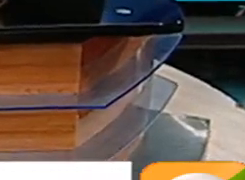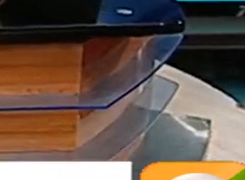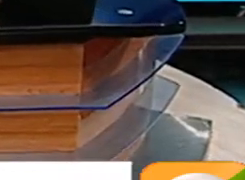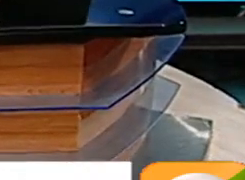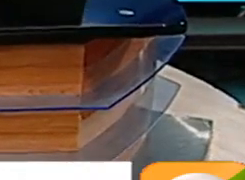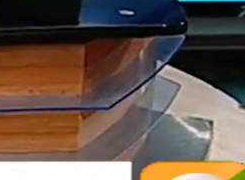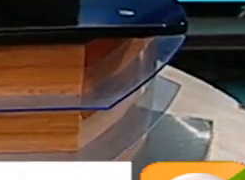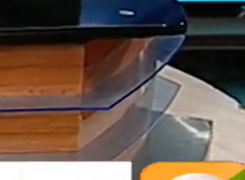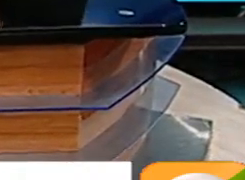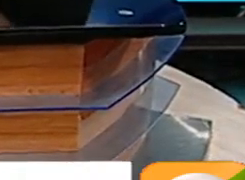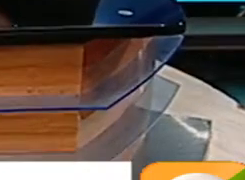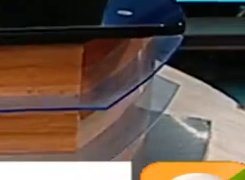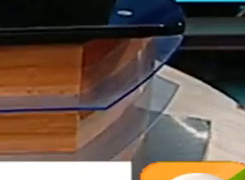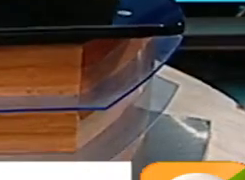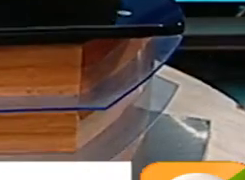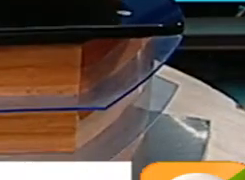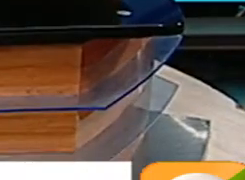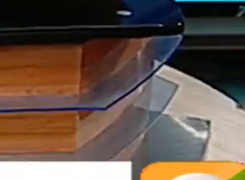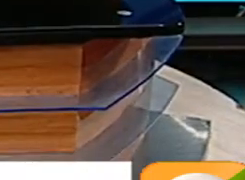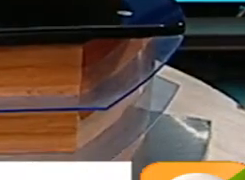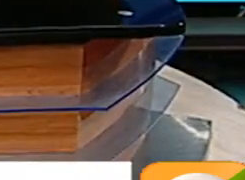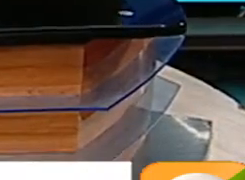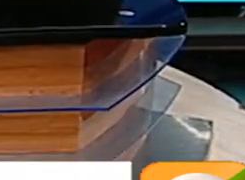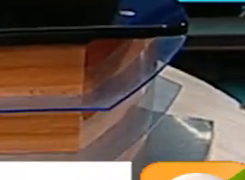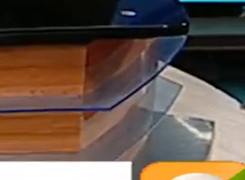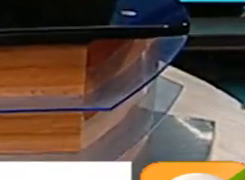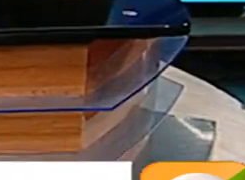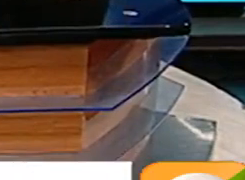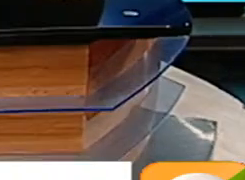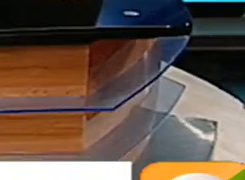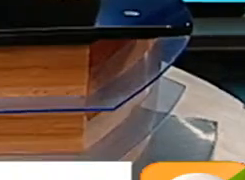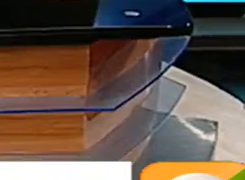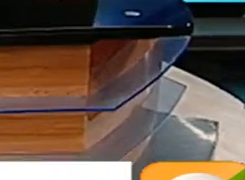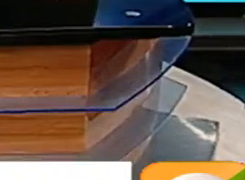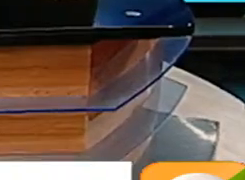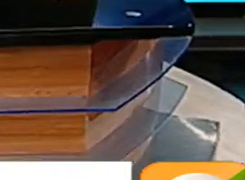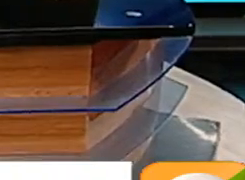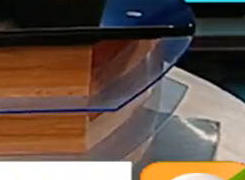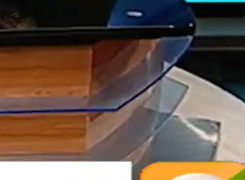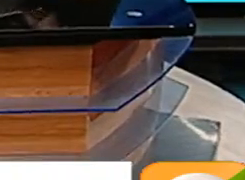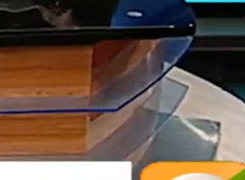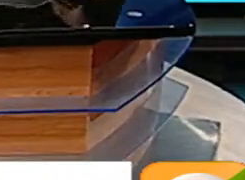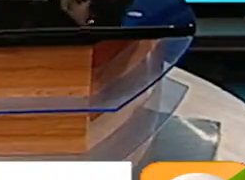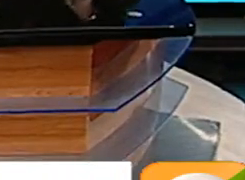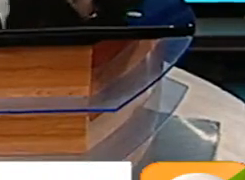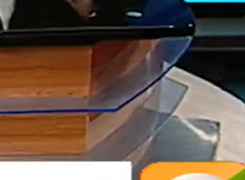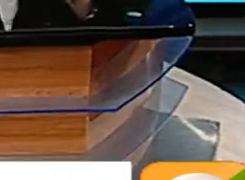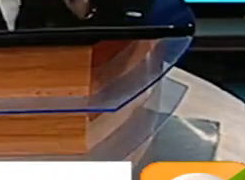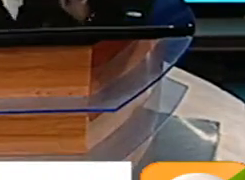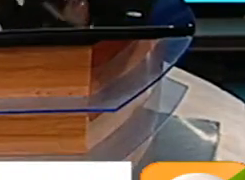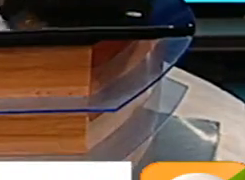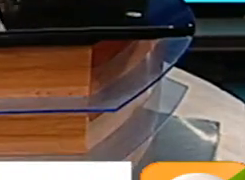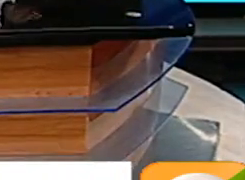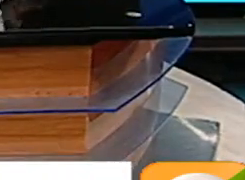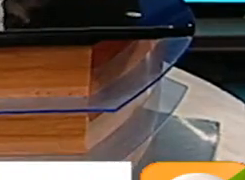pleasure working with you. Thank you as well. And we are perhaps also sign honored. Off for the last time. Yeah, can yeah, yeah, yeah. you yeah. sign yeah. off? Yeah. Let me give that to you. Okay,